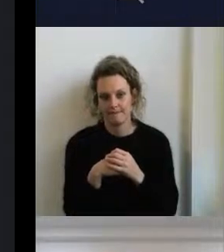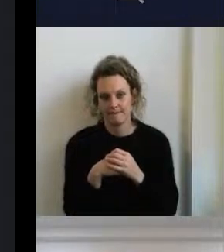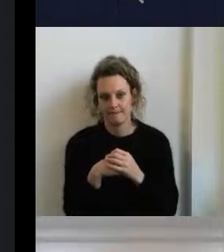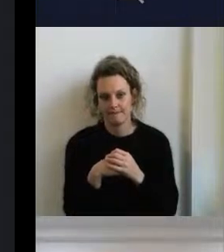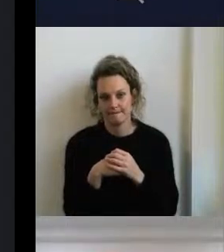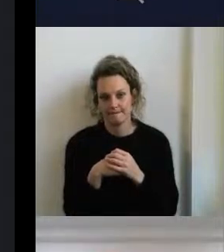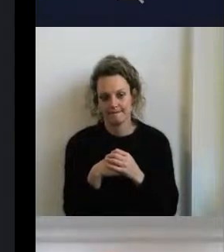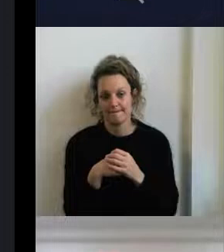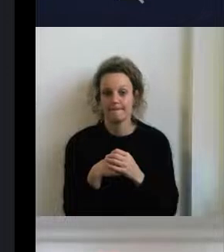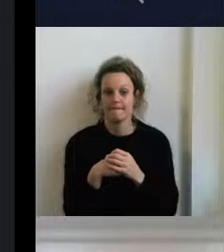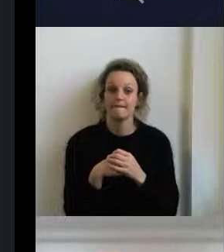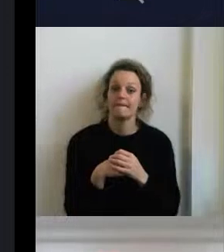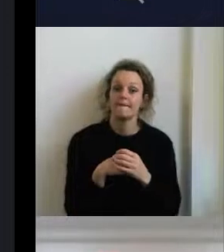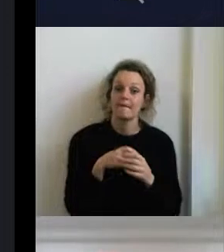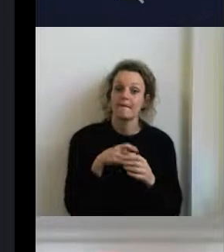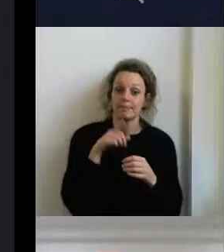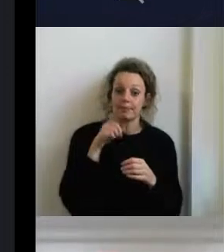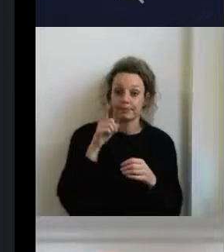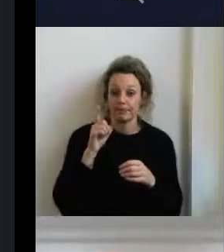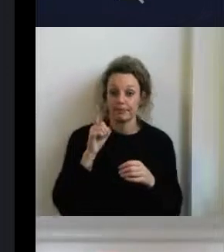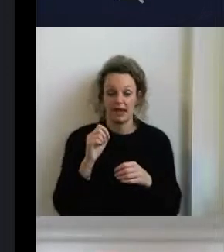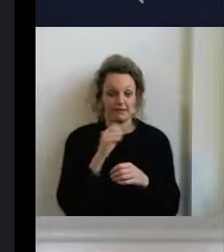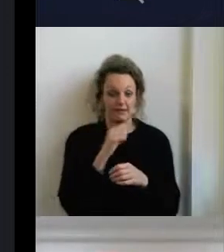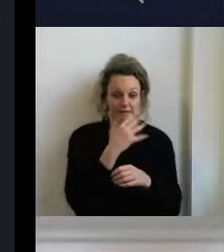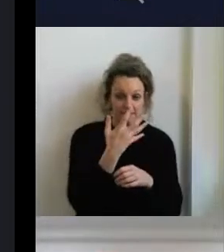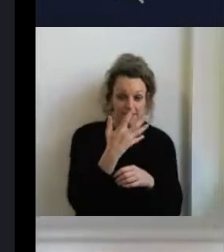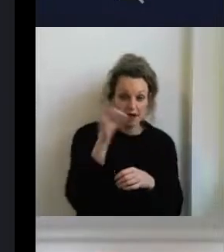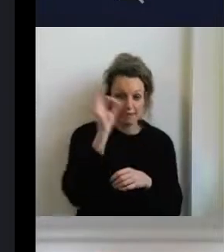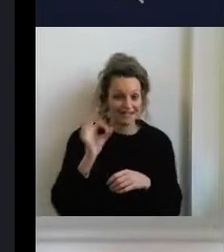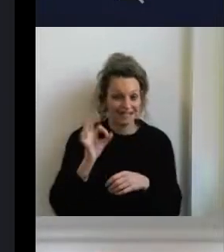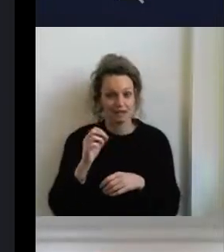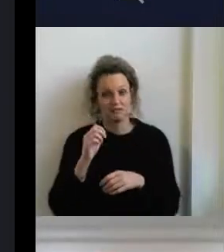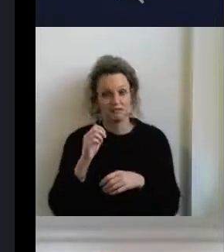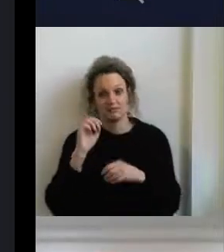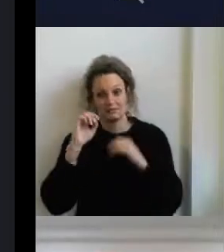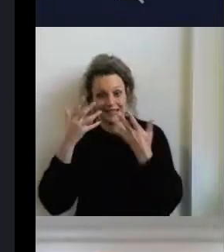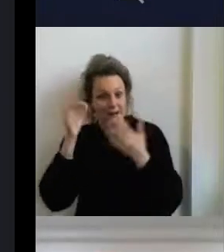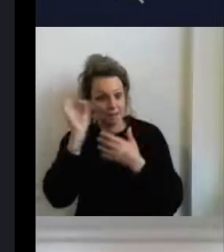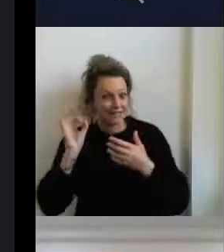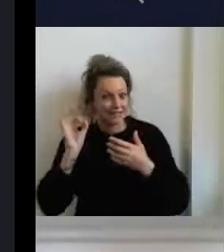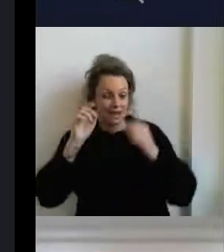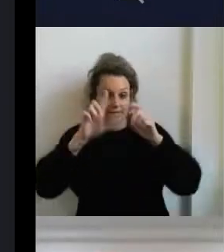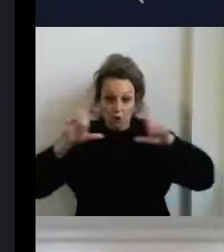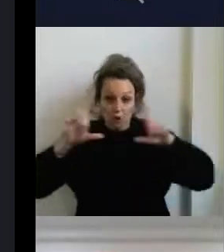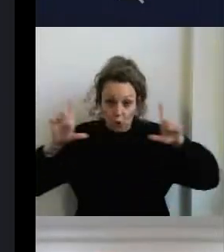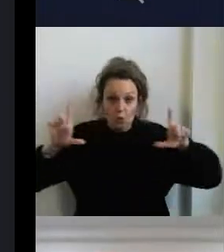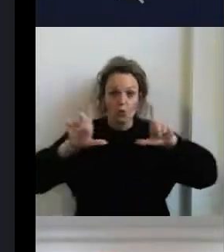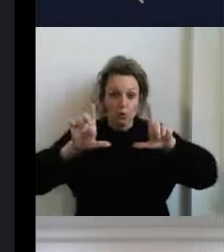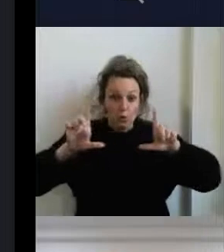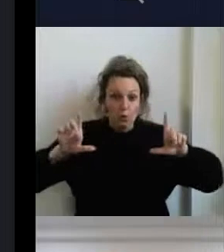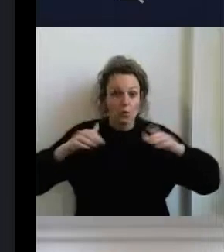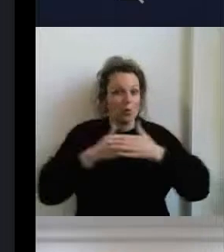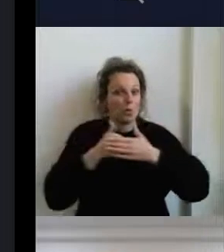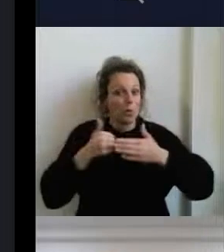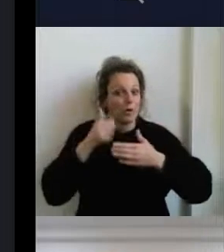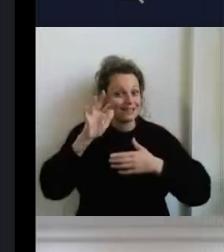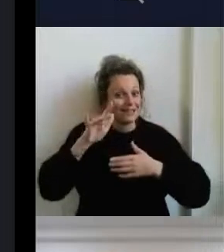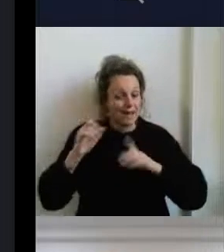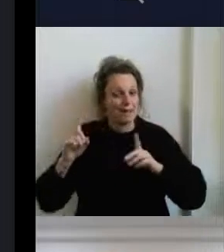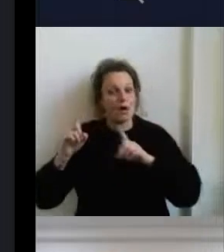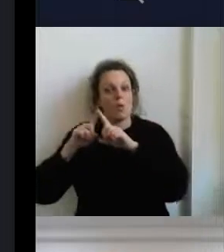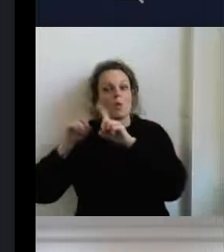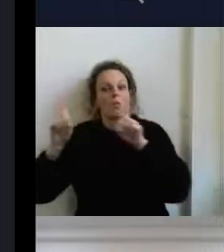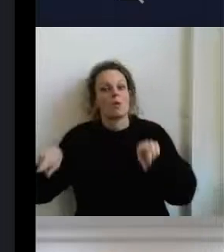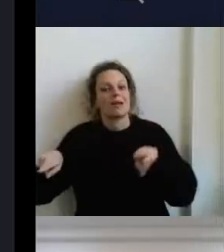The increments here, like there's 5%, 10%, 25%. These have always been there. But one of the things we tried to do with Windows 11 was make things